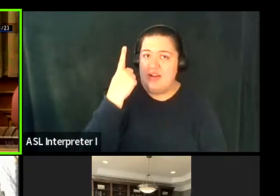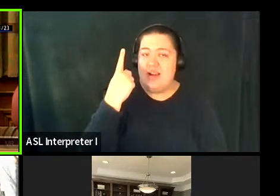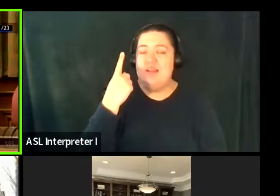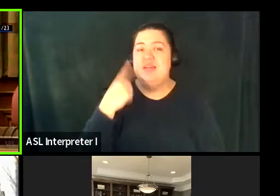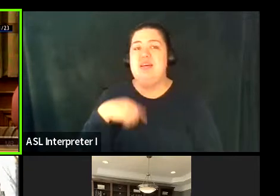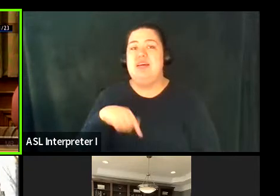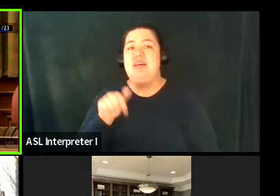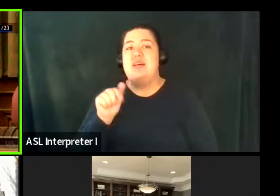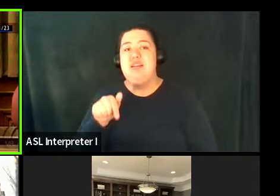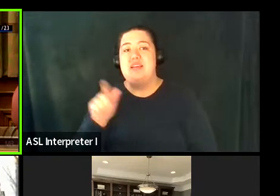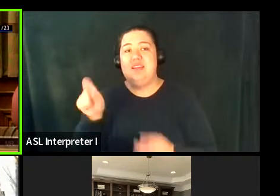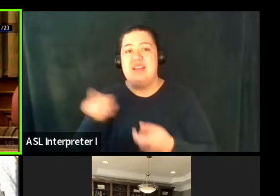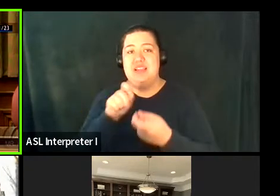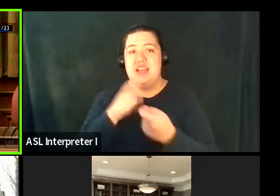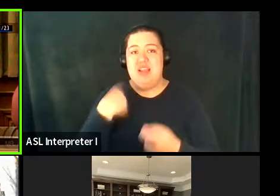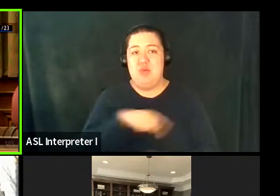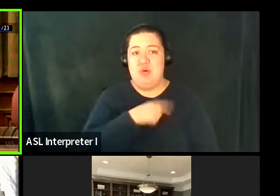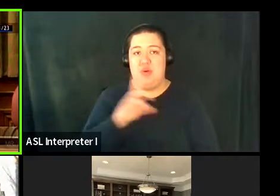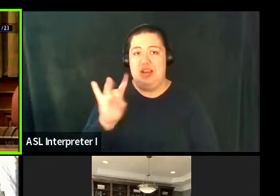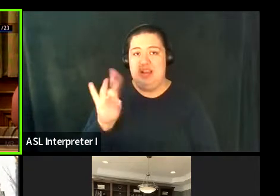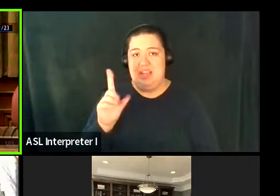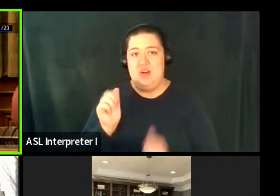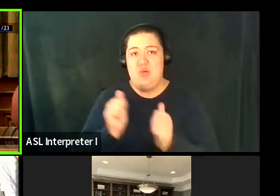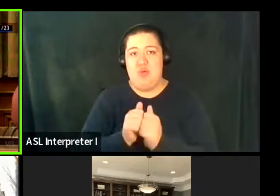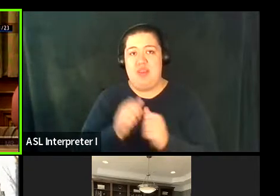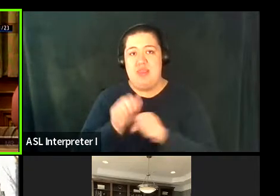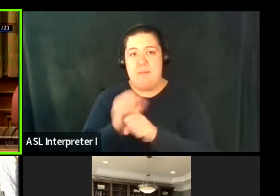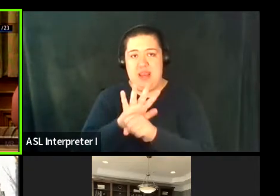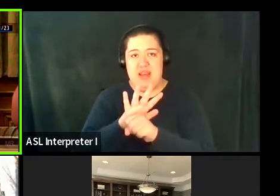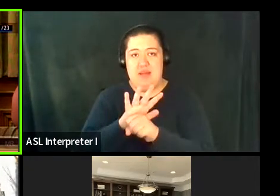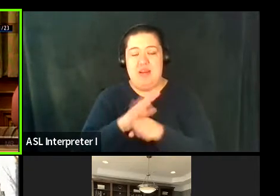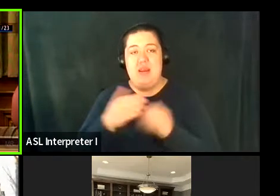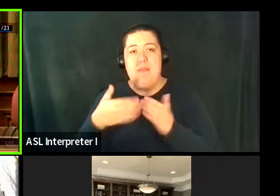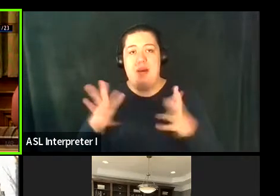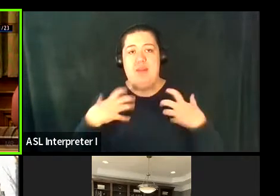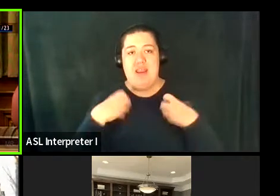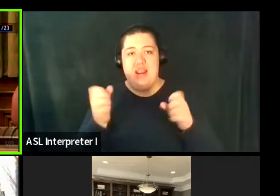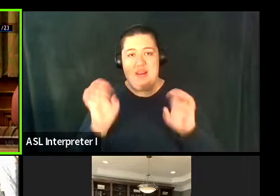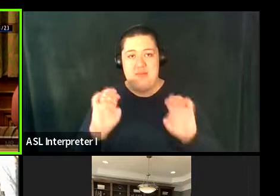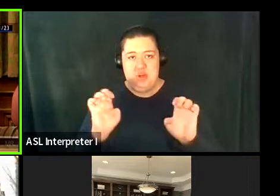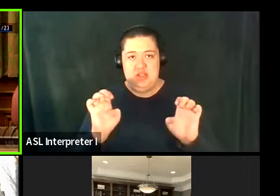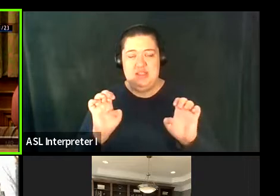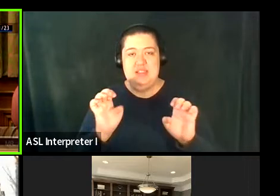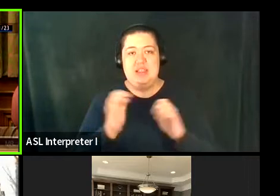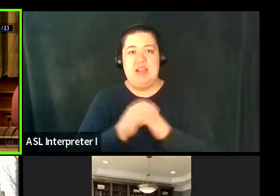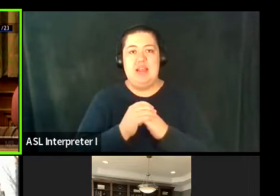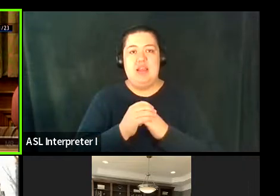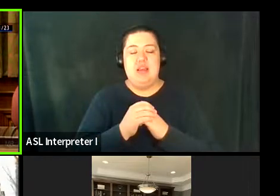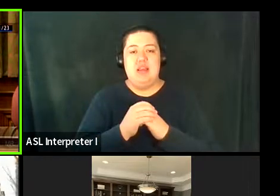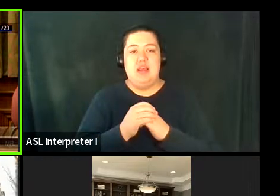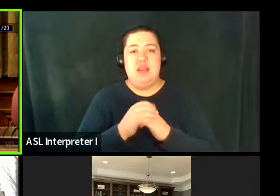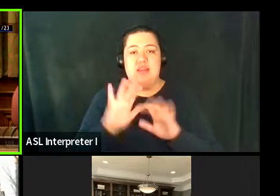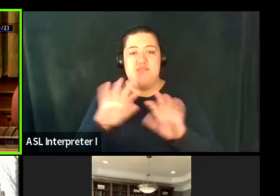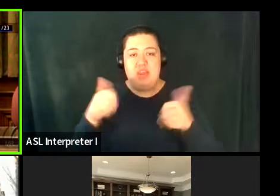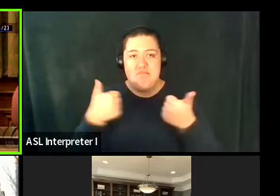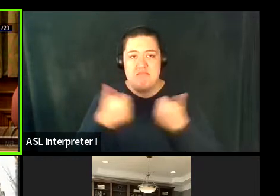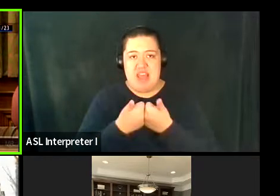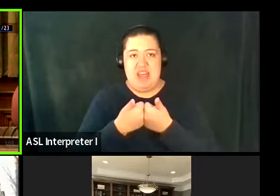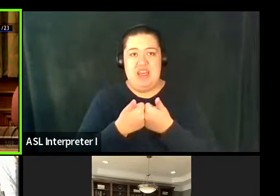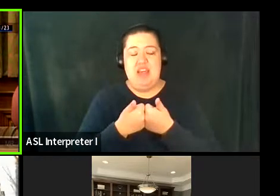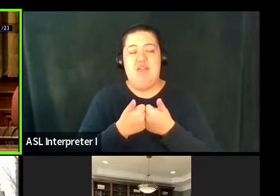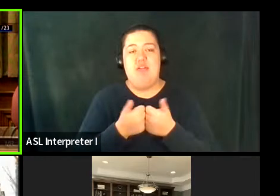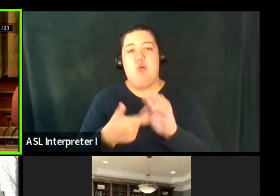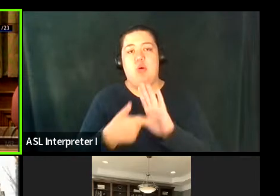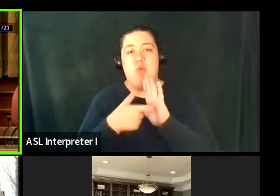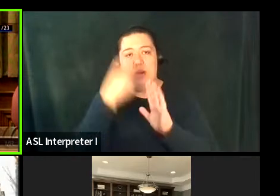this is exactly what we did with the pandemic public health emergencies, was that the competitive